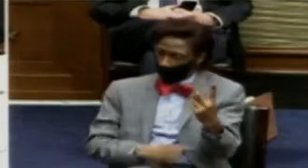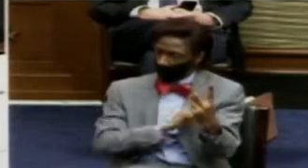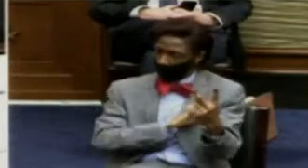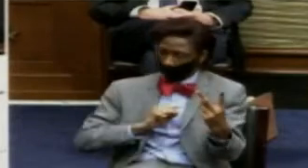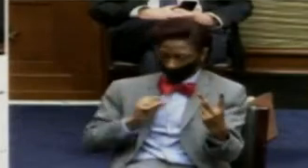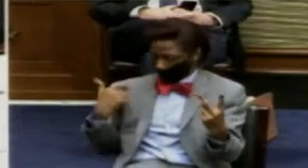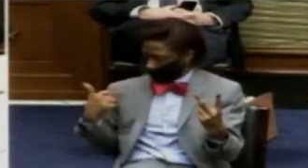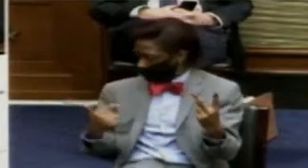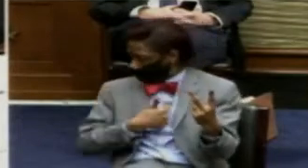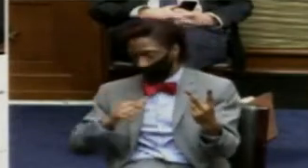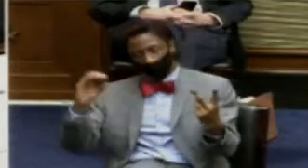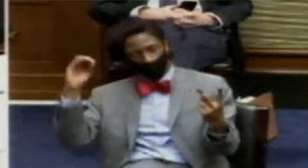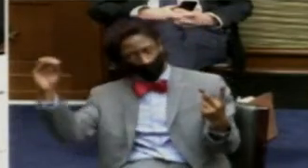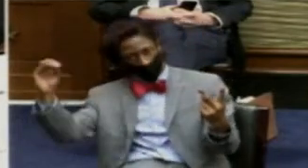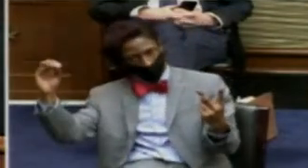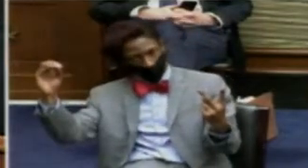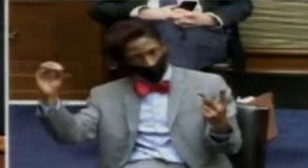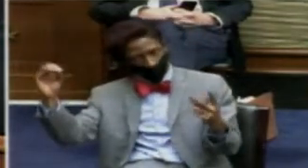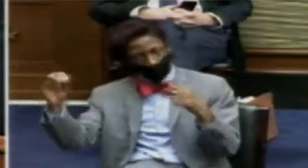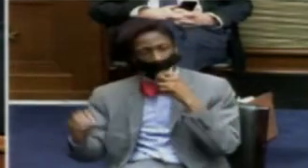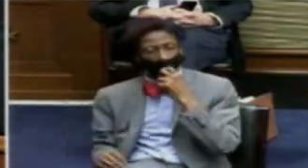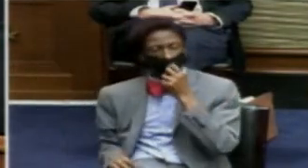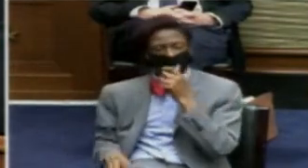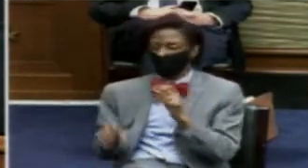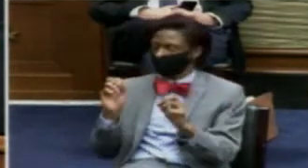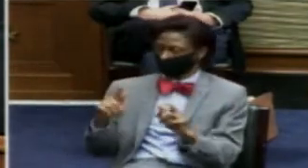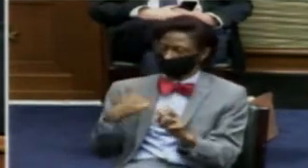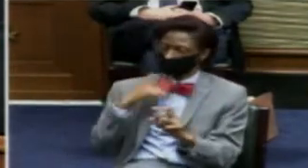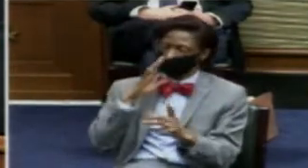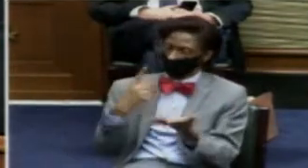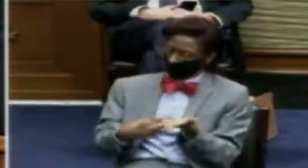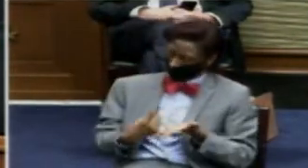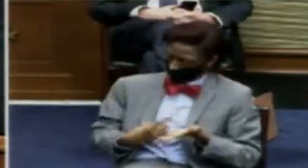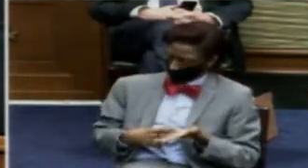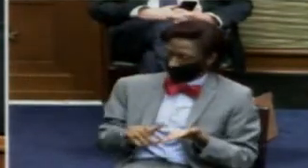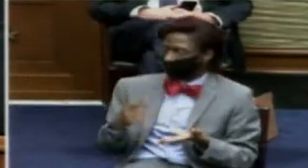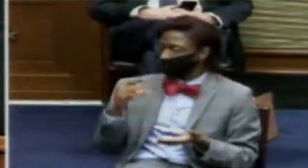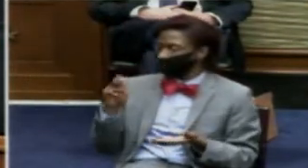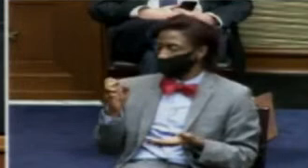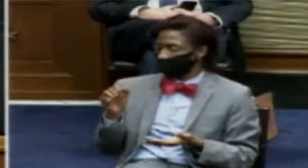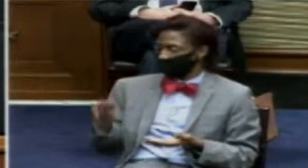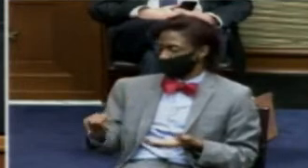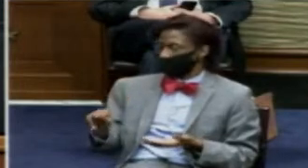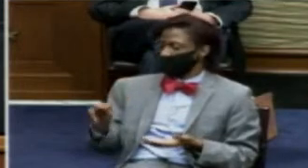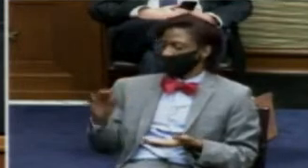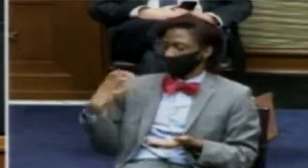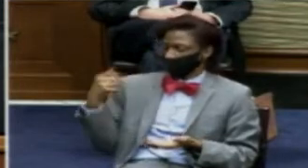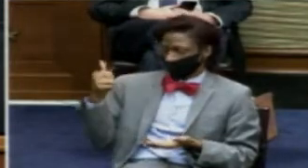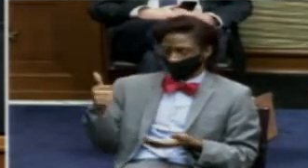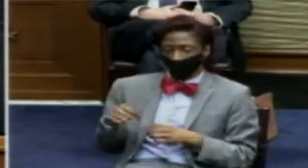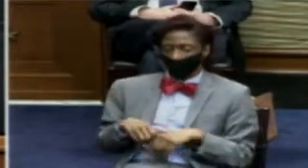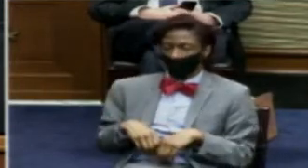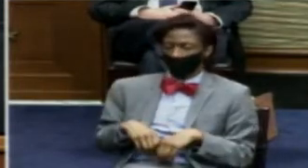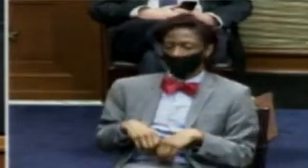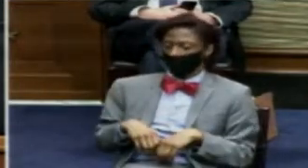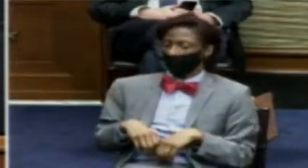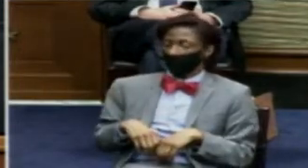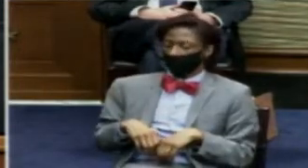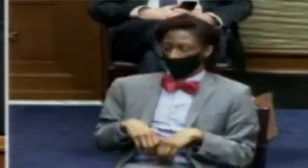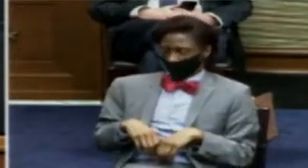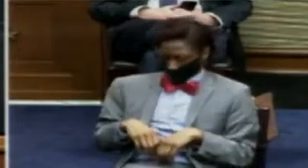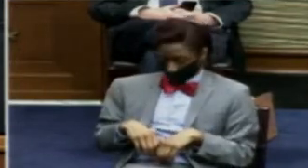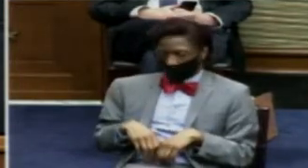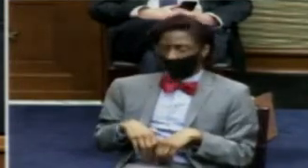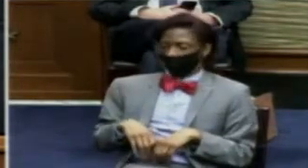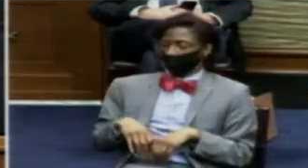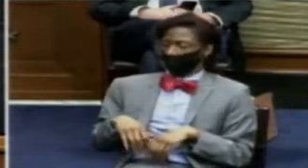not. Well, we're going to make the argument, Madam Chair, that many Democrat presidents, many Democrat